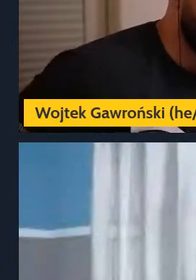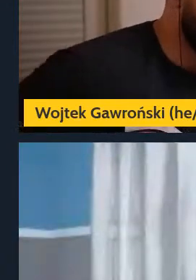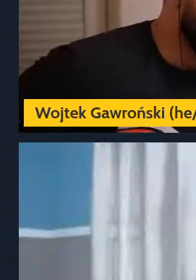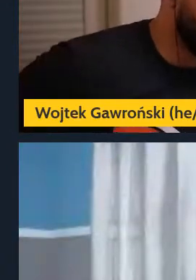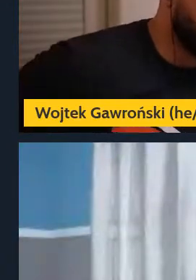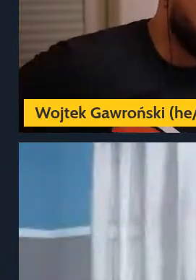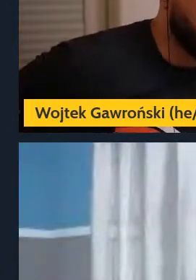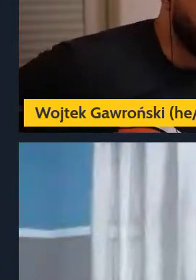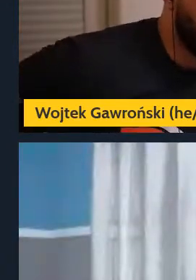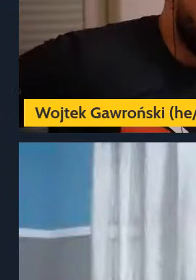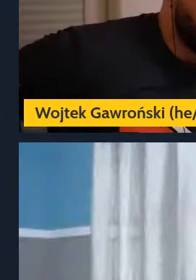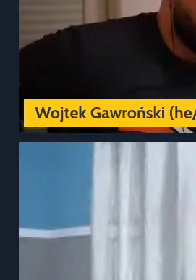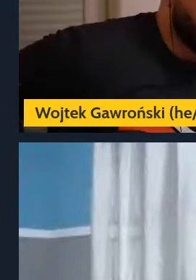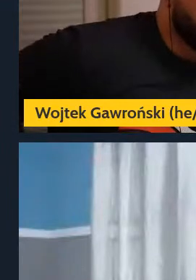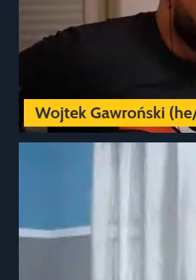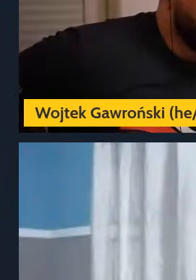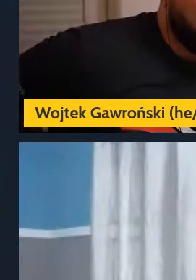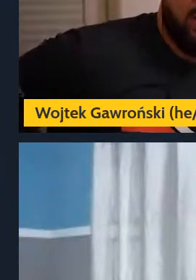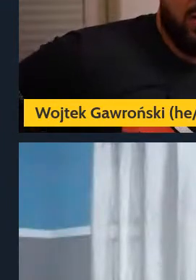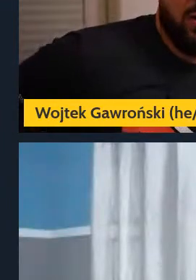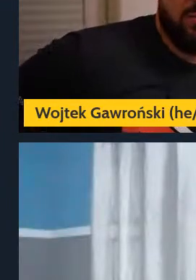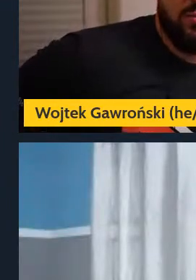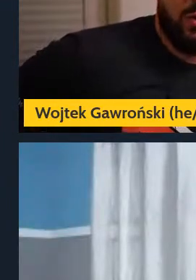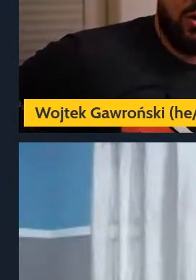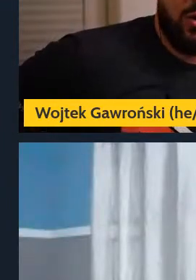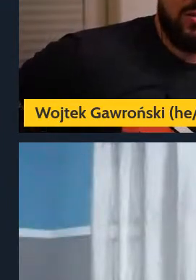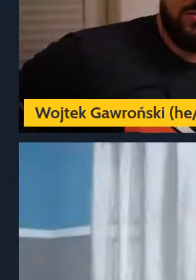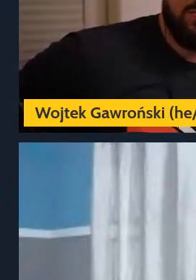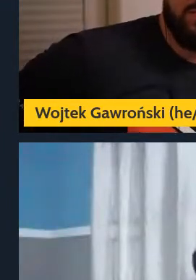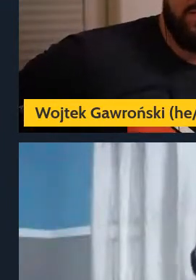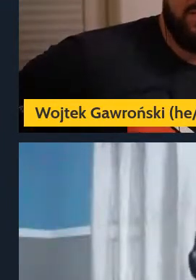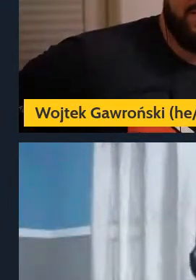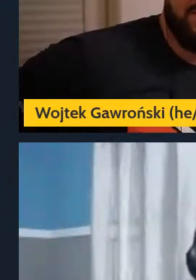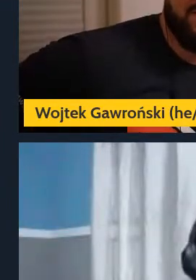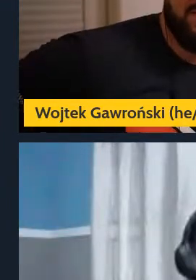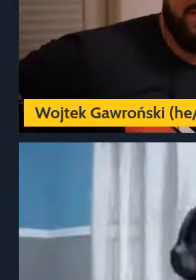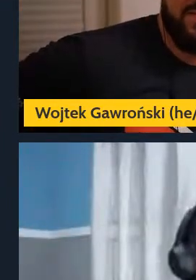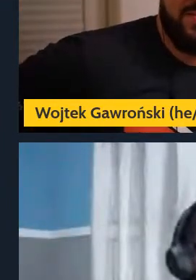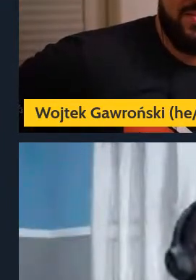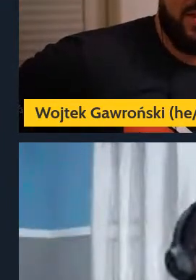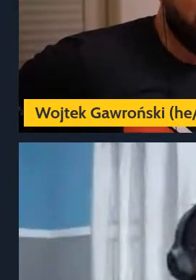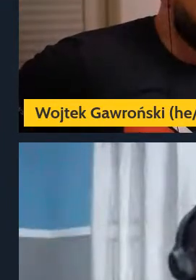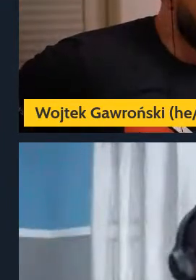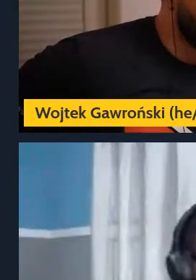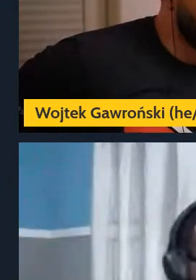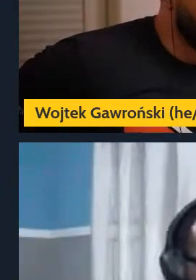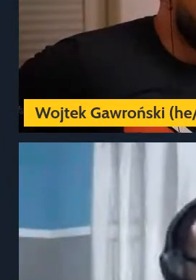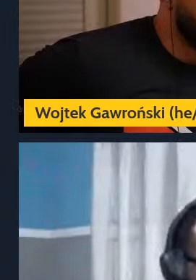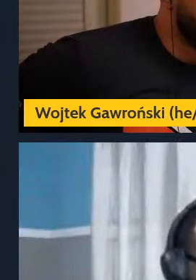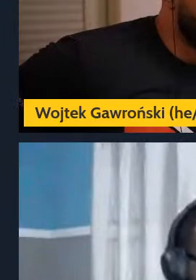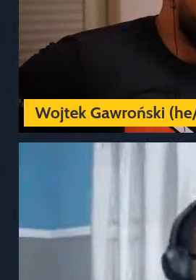upload later to the YouTube channel. Hello, Jabril. Do you hear us? Hey, yeah, I do.